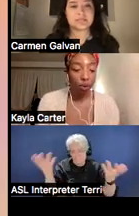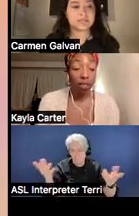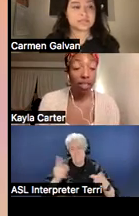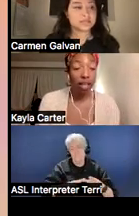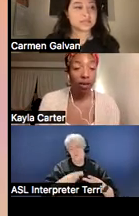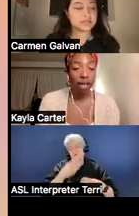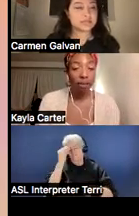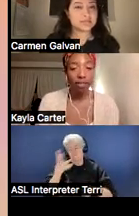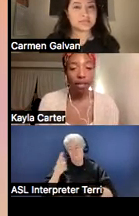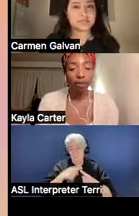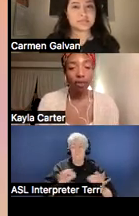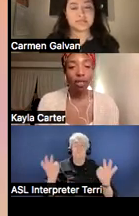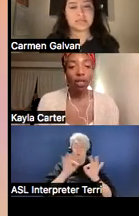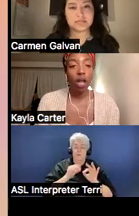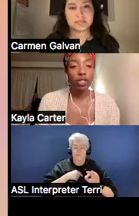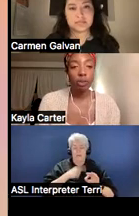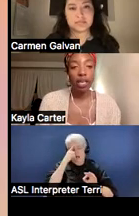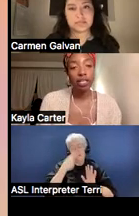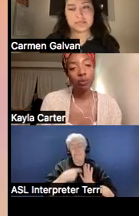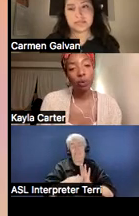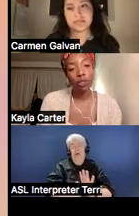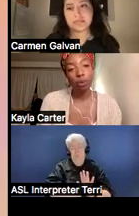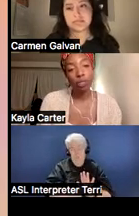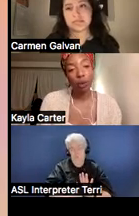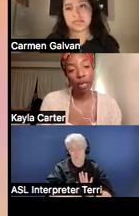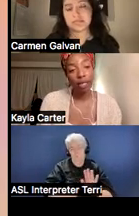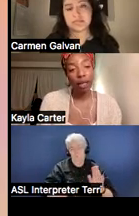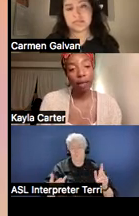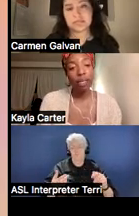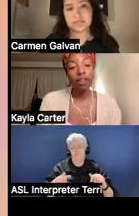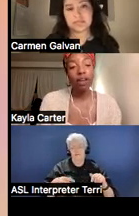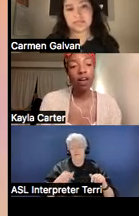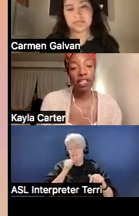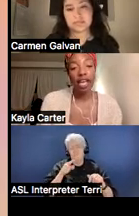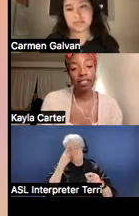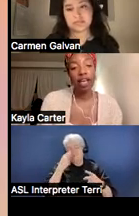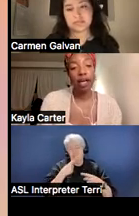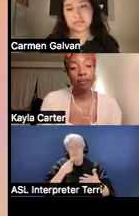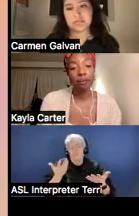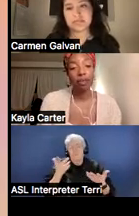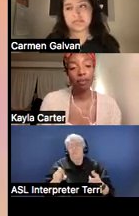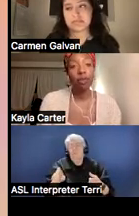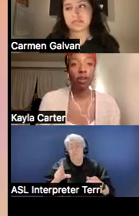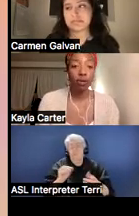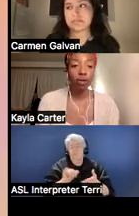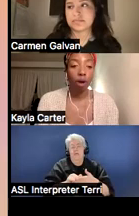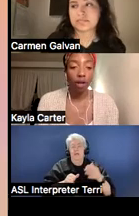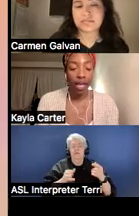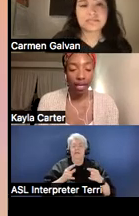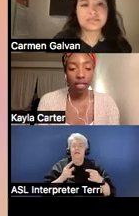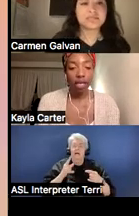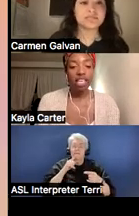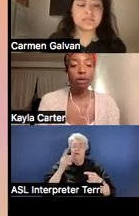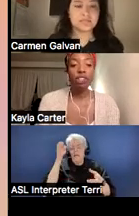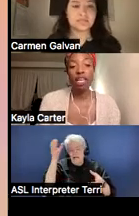very important that I locate myself, not just because it's what we should be doing, but giving context for the colonial